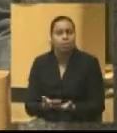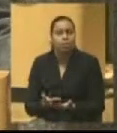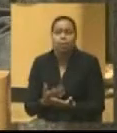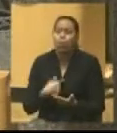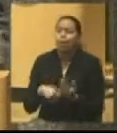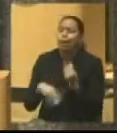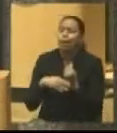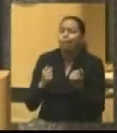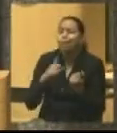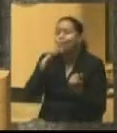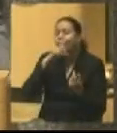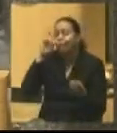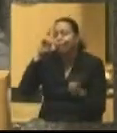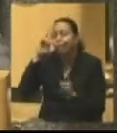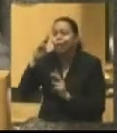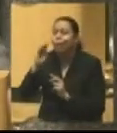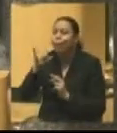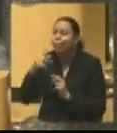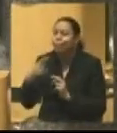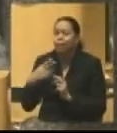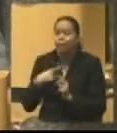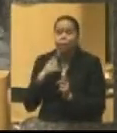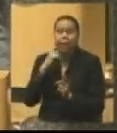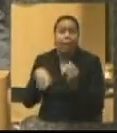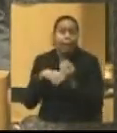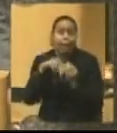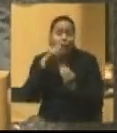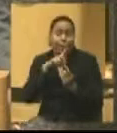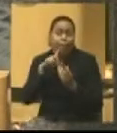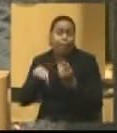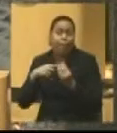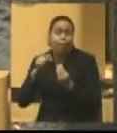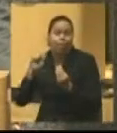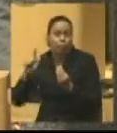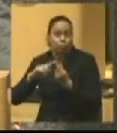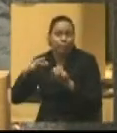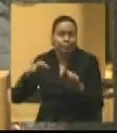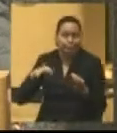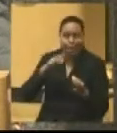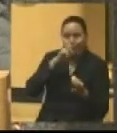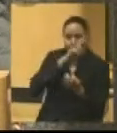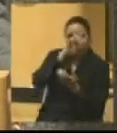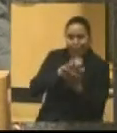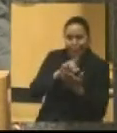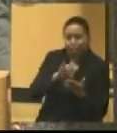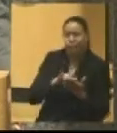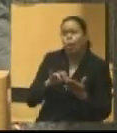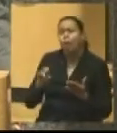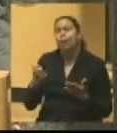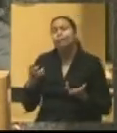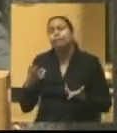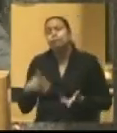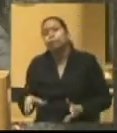in myths. We conjure up myths about Abraham Lincoln to explain our myths about his proclamation. He was a reluctant